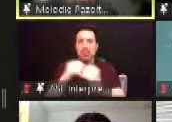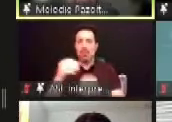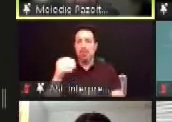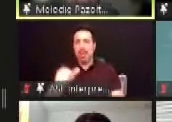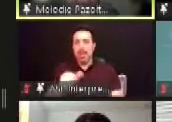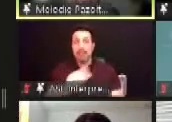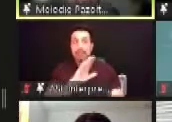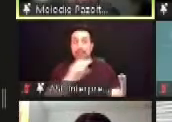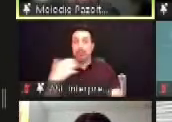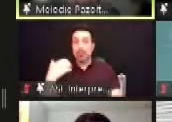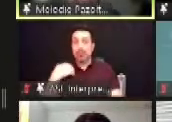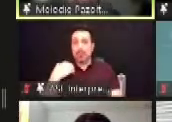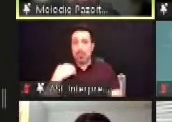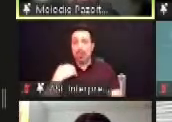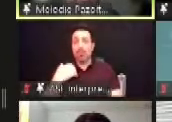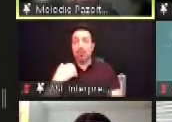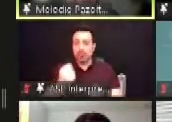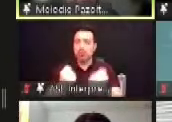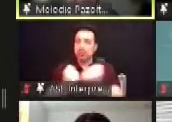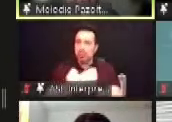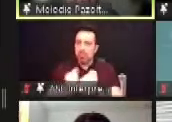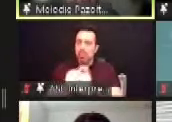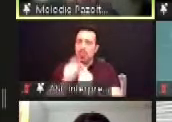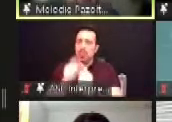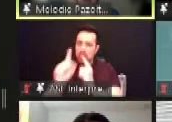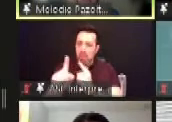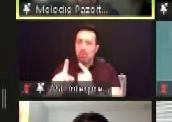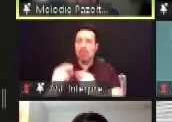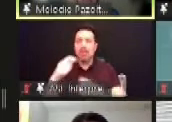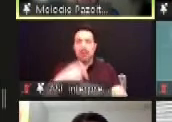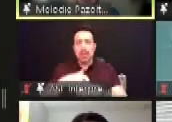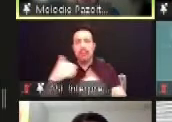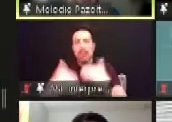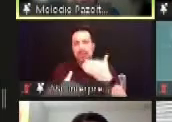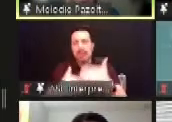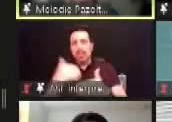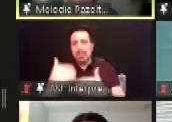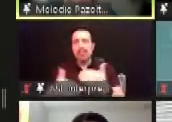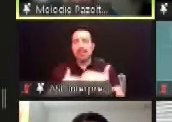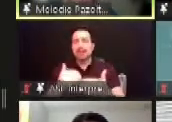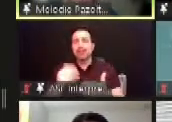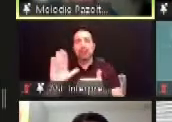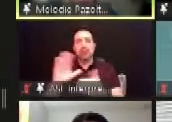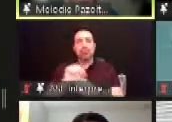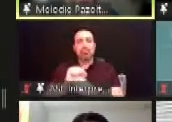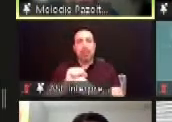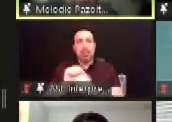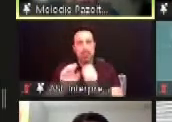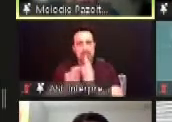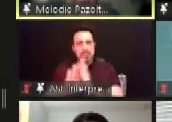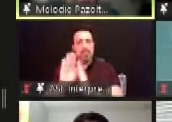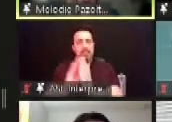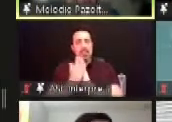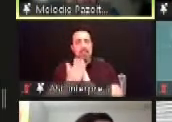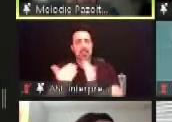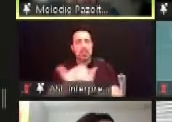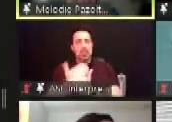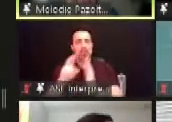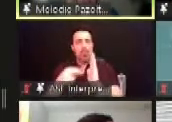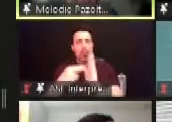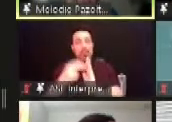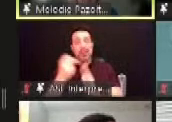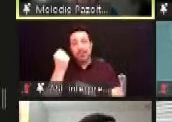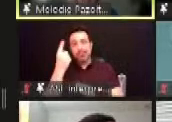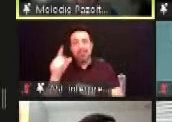Her employer supported her with her goals, and as time went on, her job developed into new roles. However, she